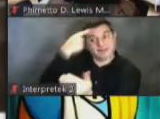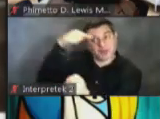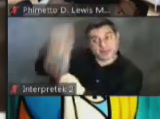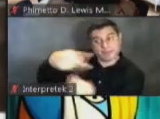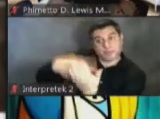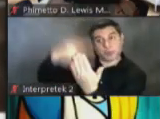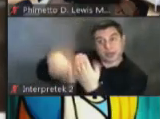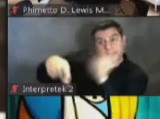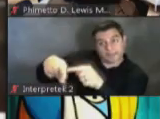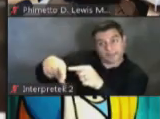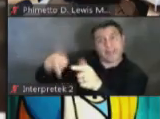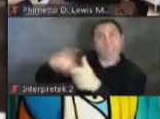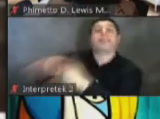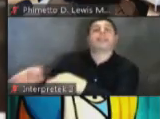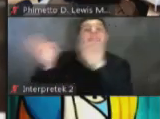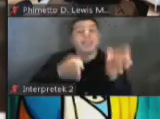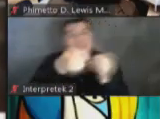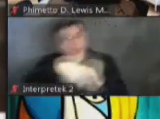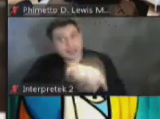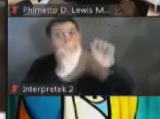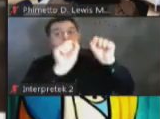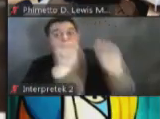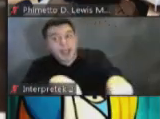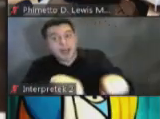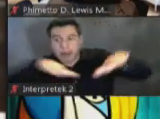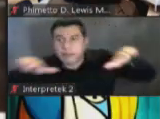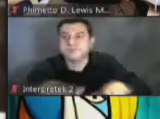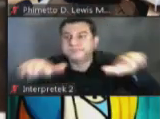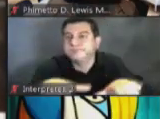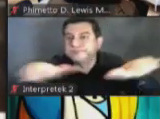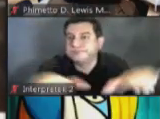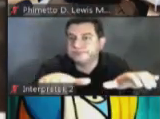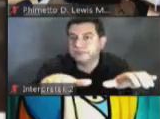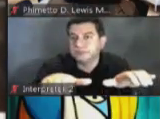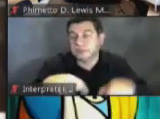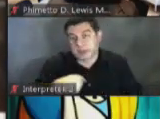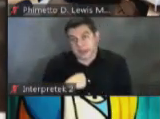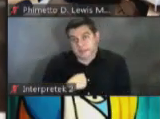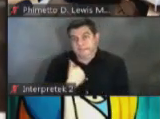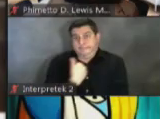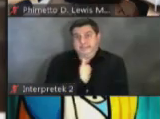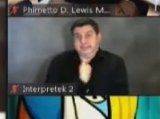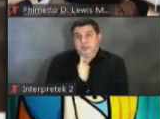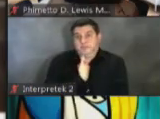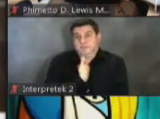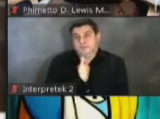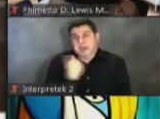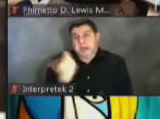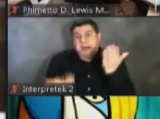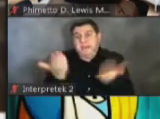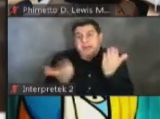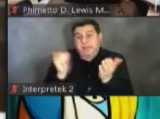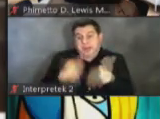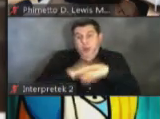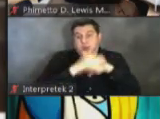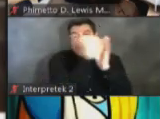correlate in our behalf. I myself are probably one of the people on that list for housing, because I want to get